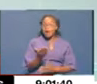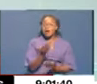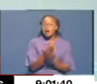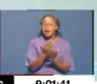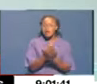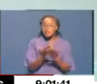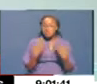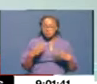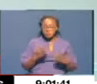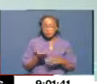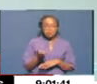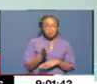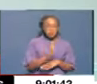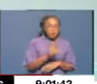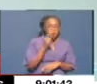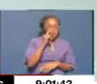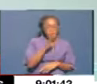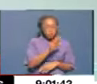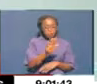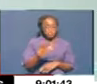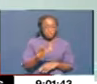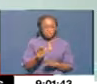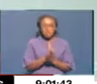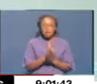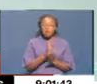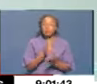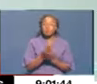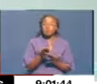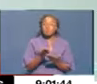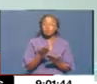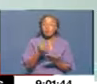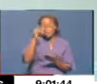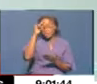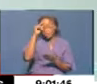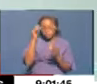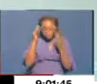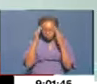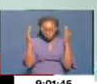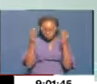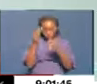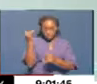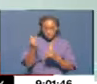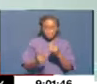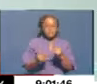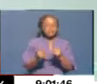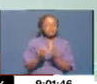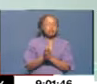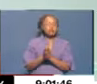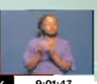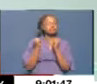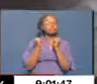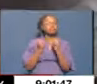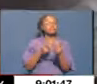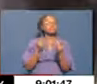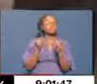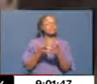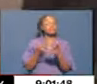to return to their homes, reaffirming the government's commitment to ending perennial bandit attacks.